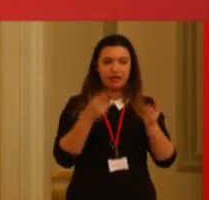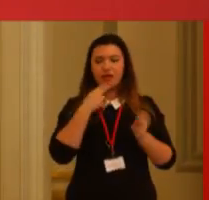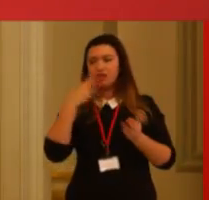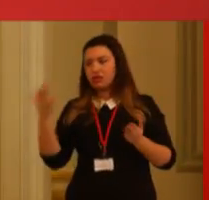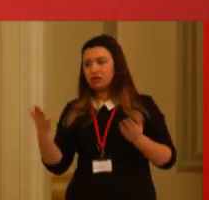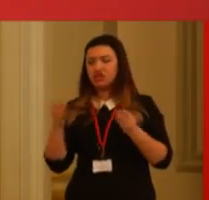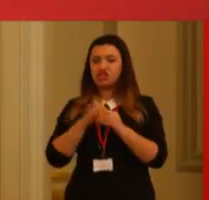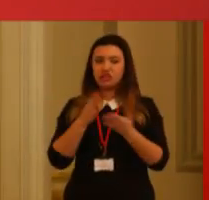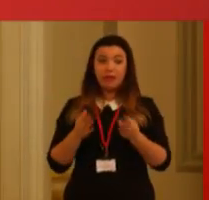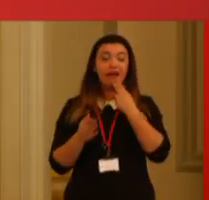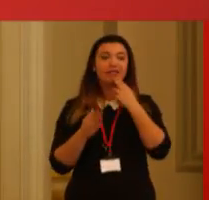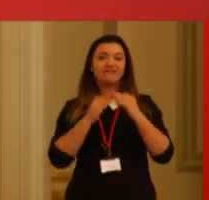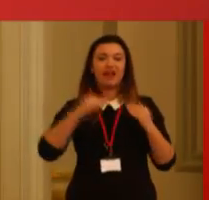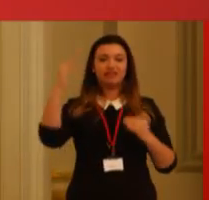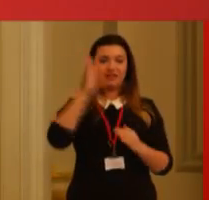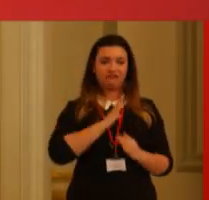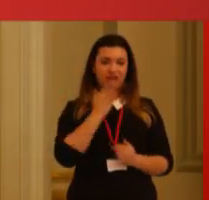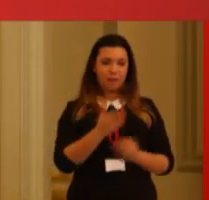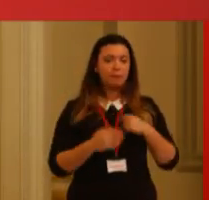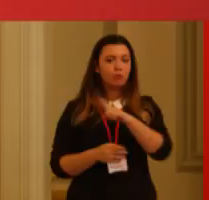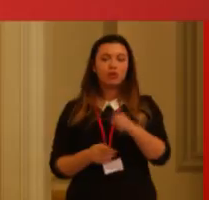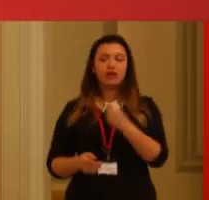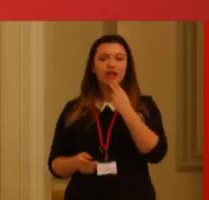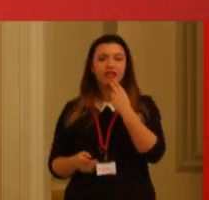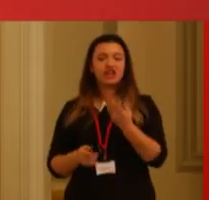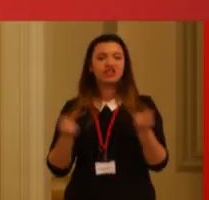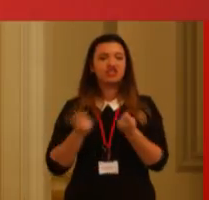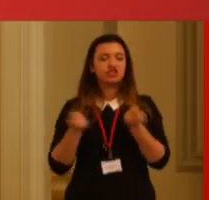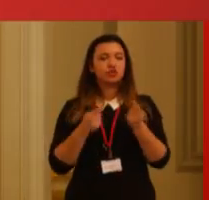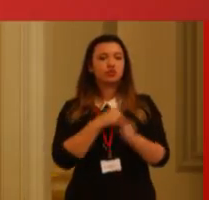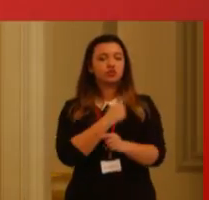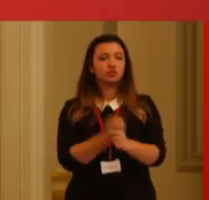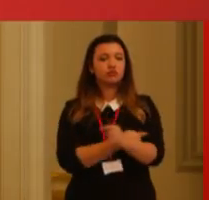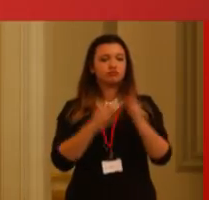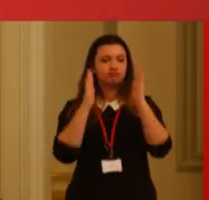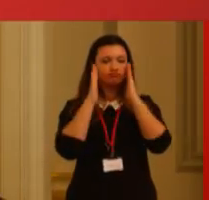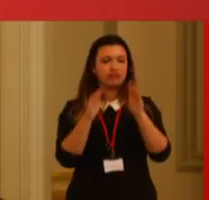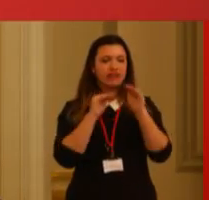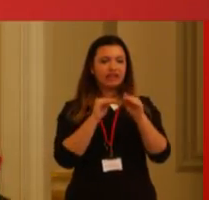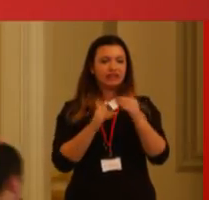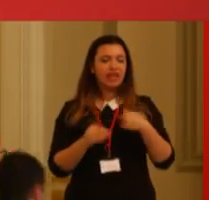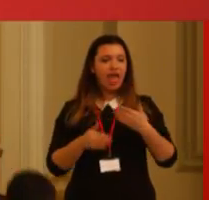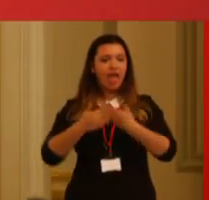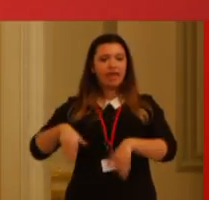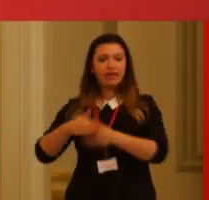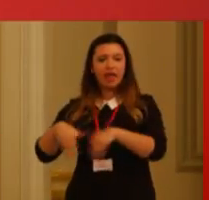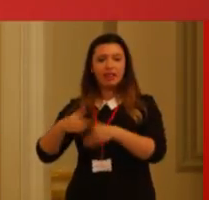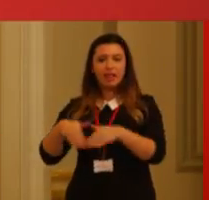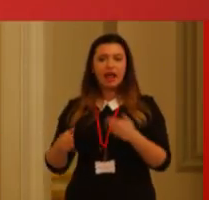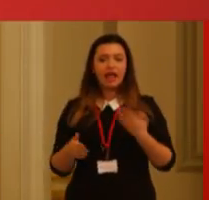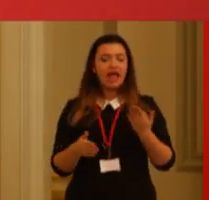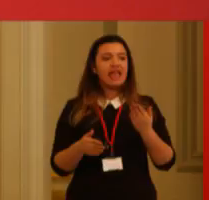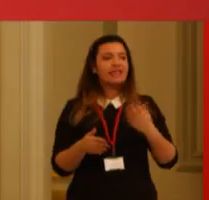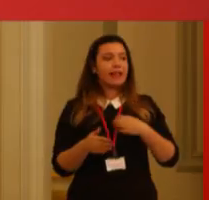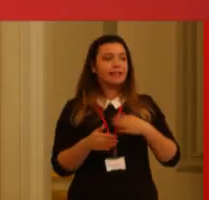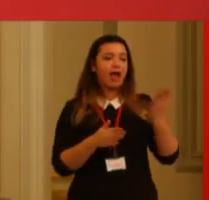be men or women, most of them women, by the way, they run into impediments with regards to